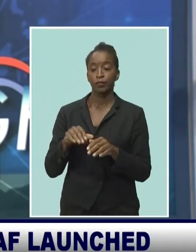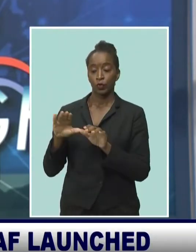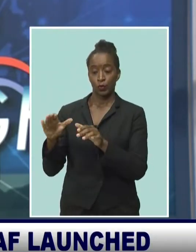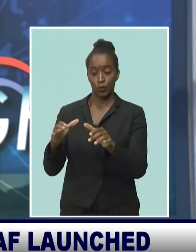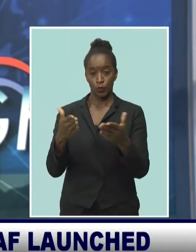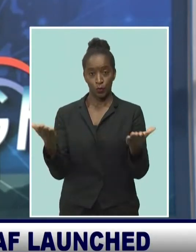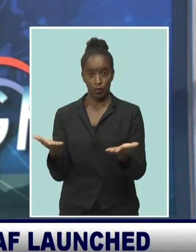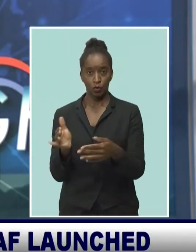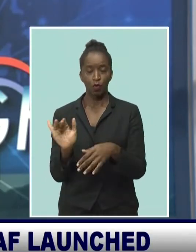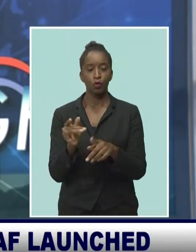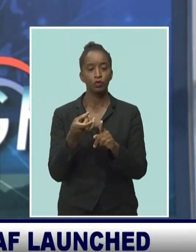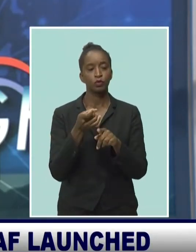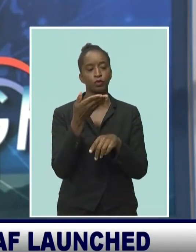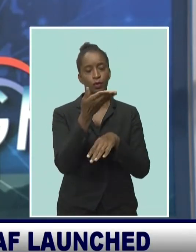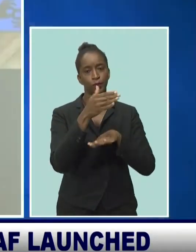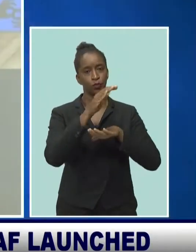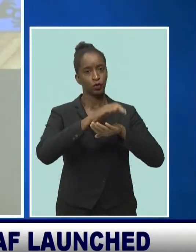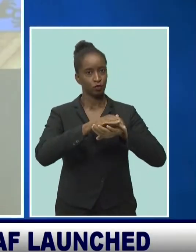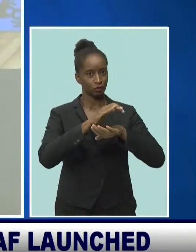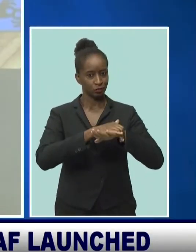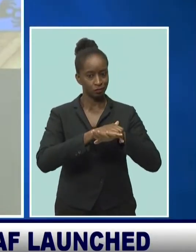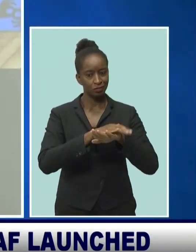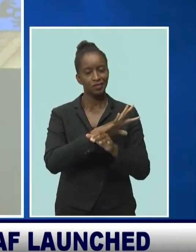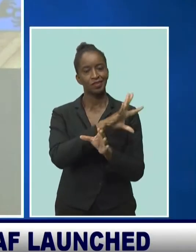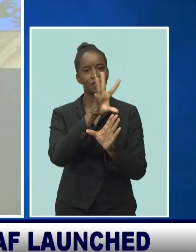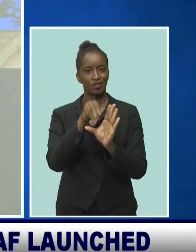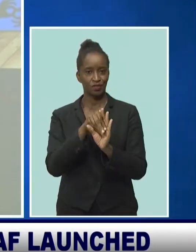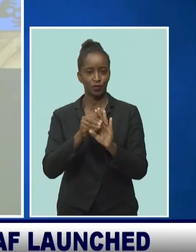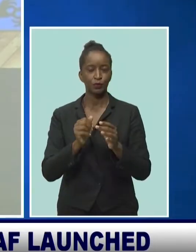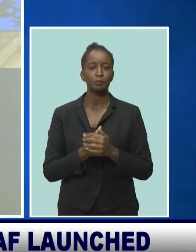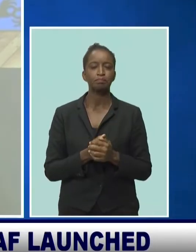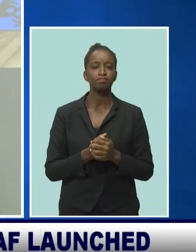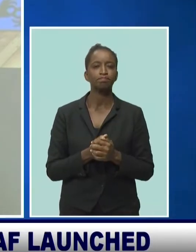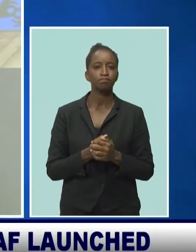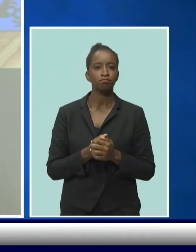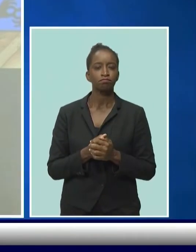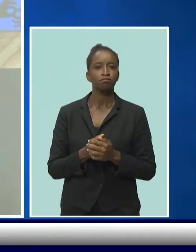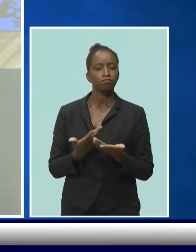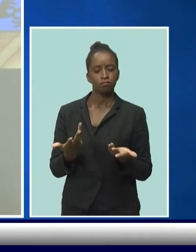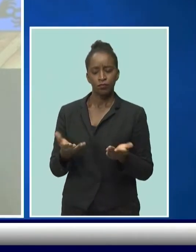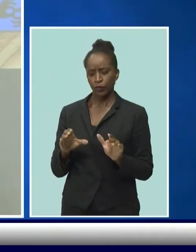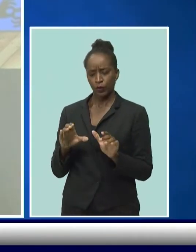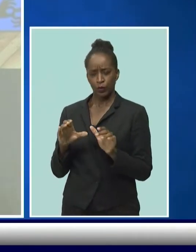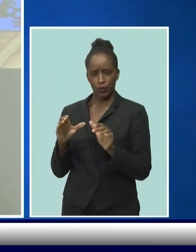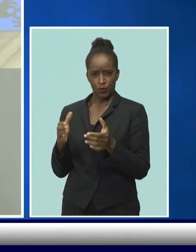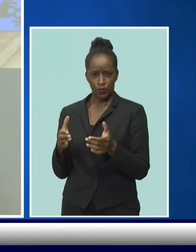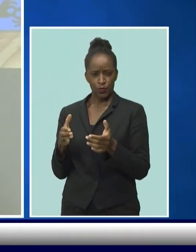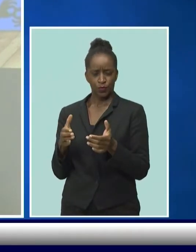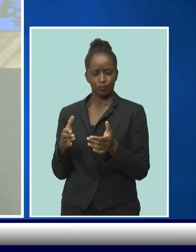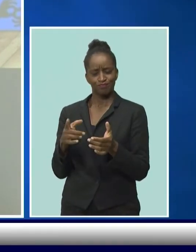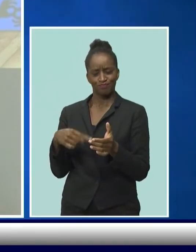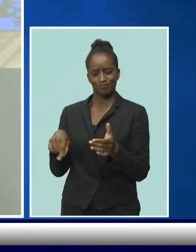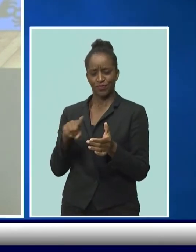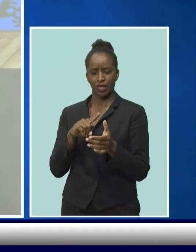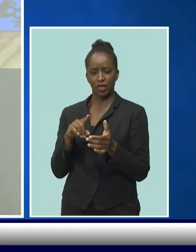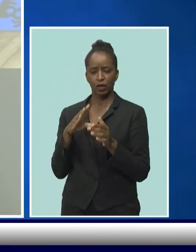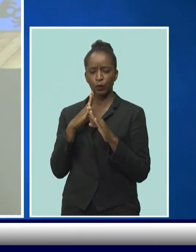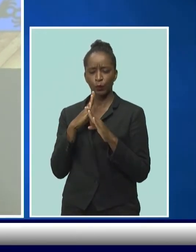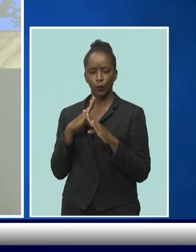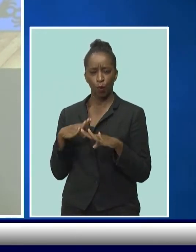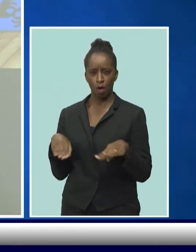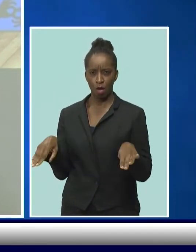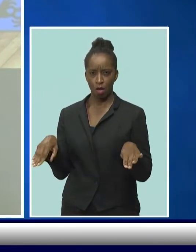involved. There is a community that lives among us, a silent community, a community